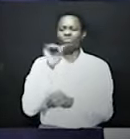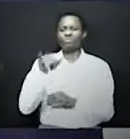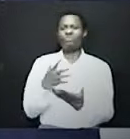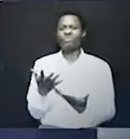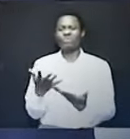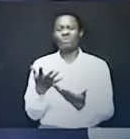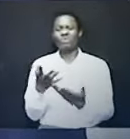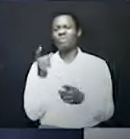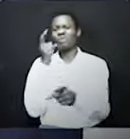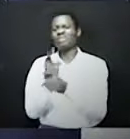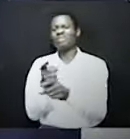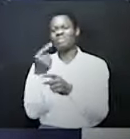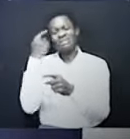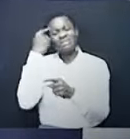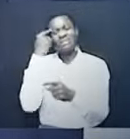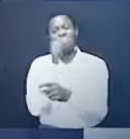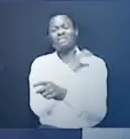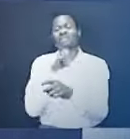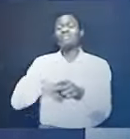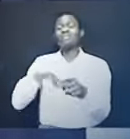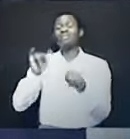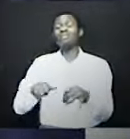To dreams and visions.